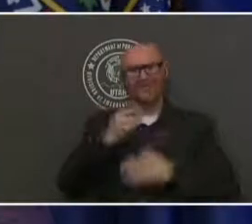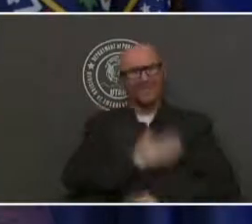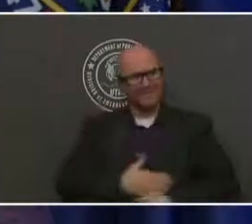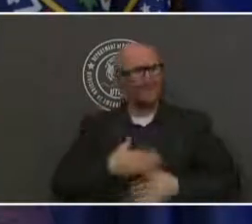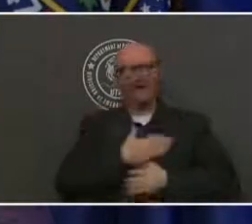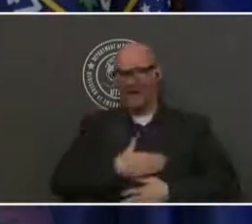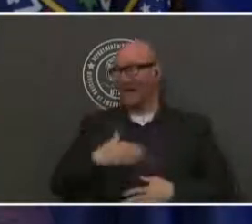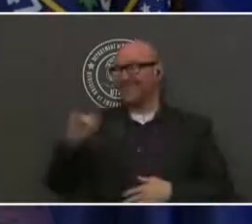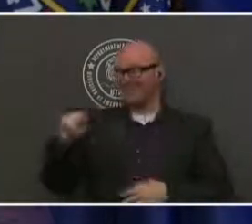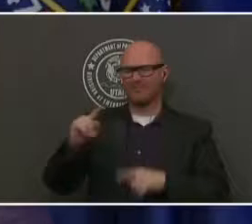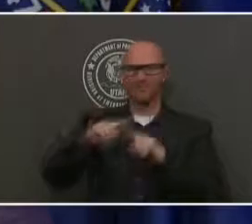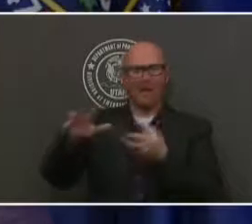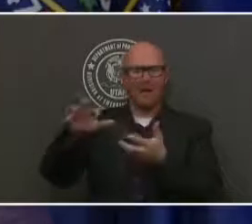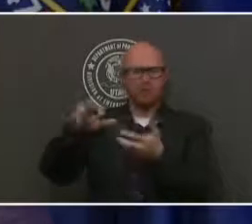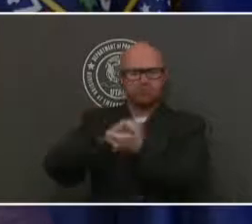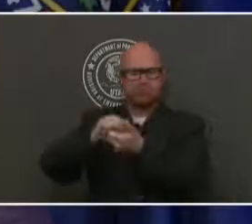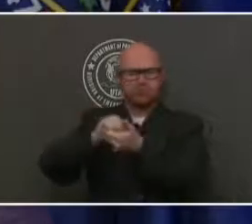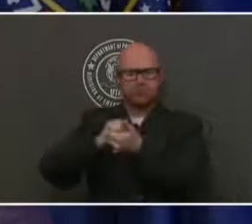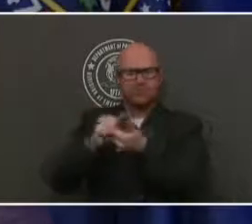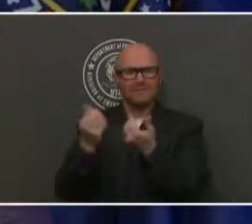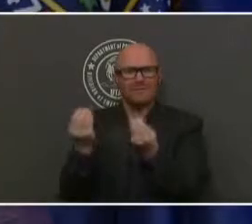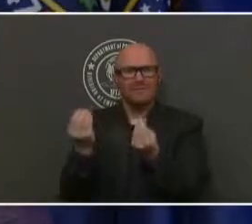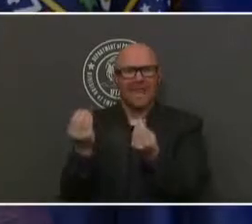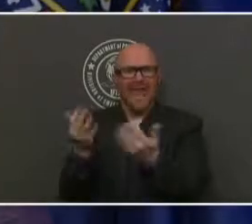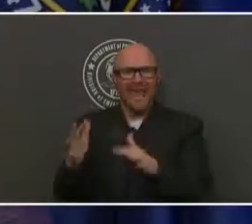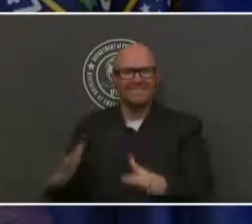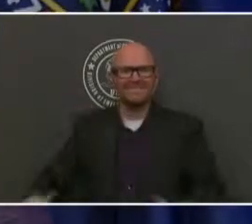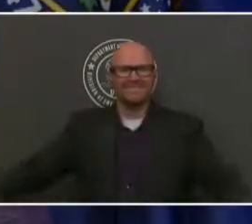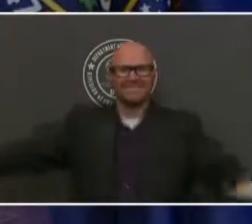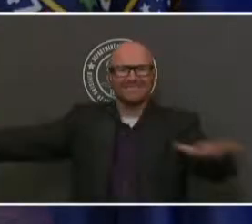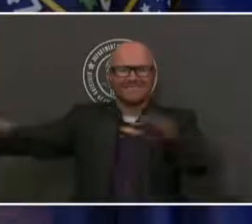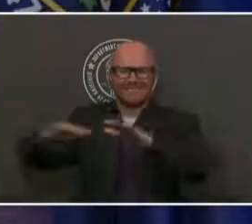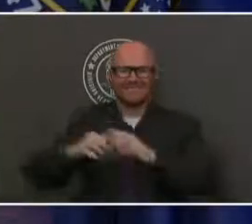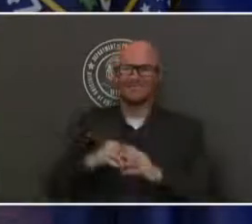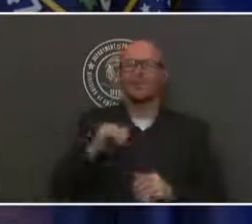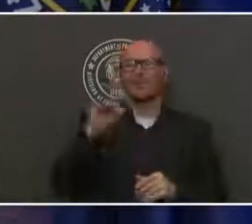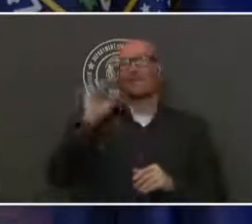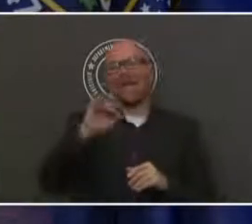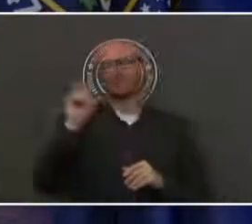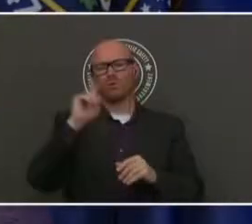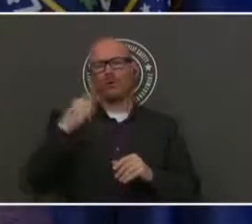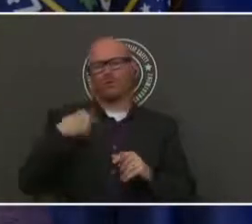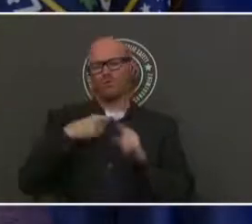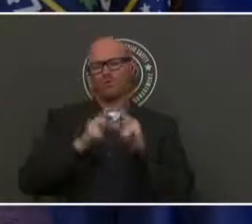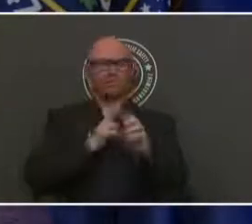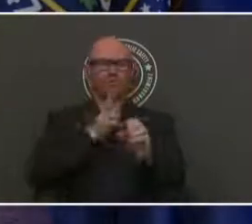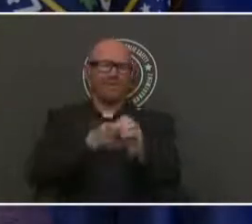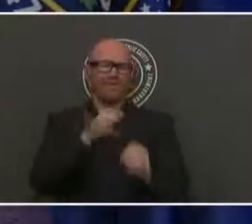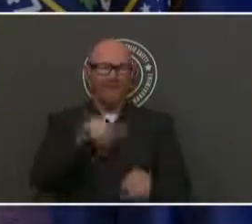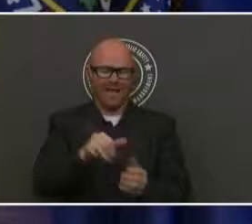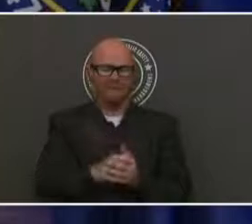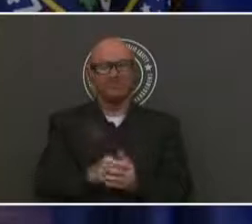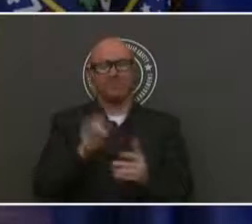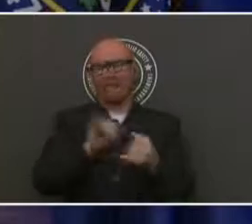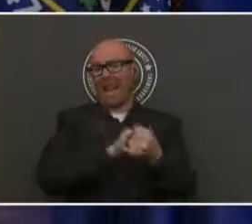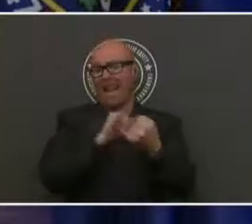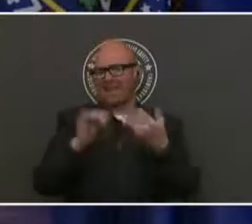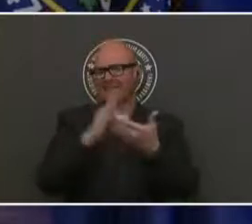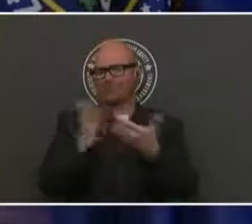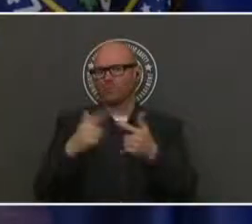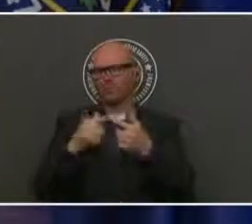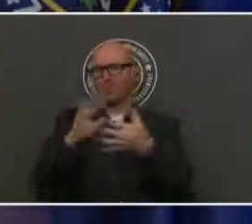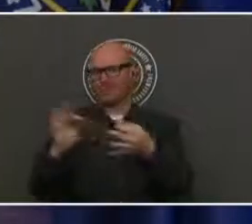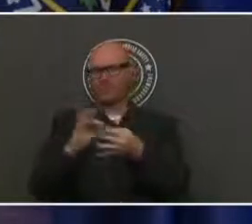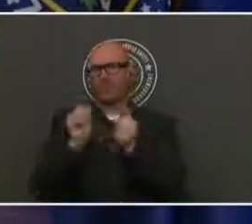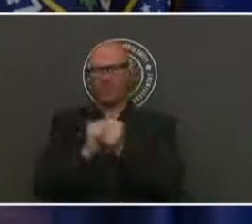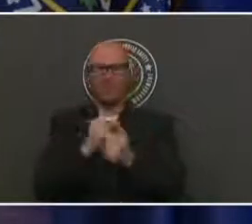death. We can do that through a legislative process, and I think that's so important. And the last thing I'll say on this issue is this: